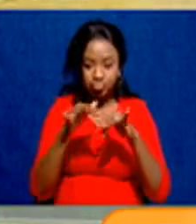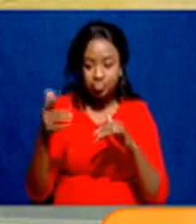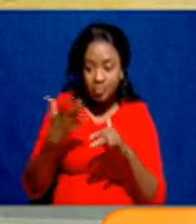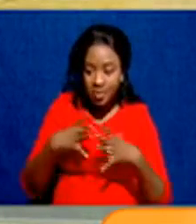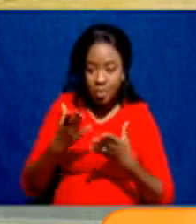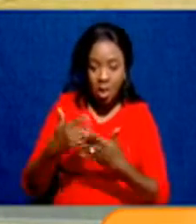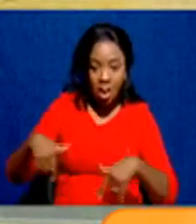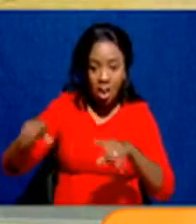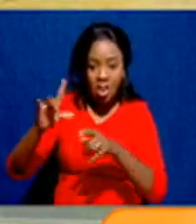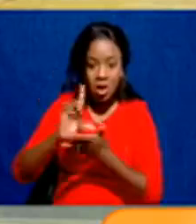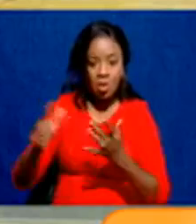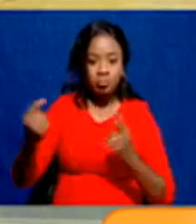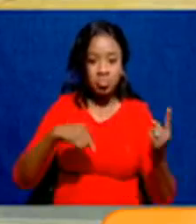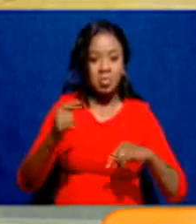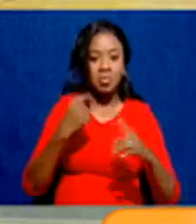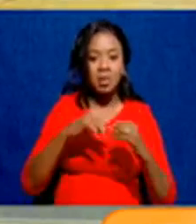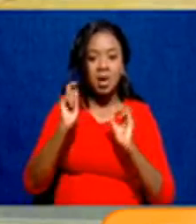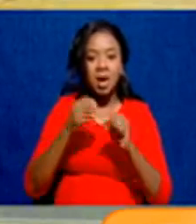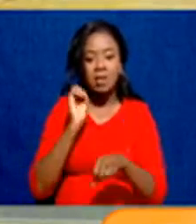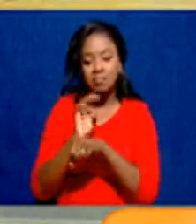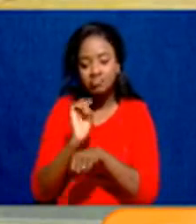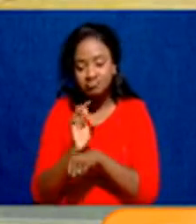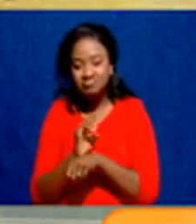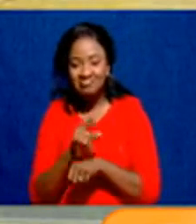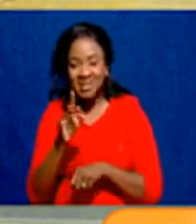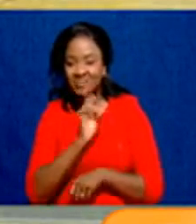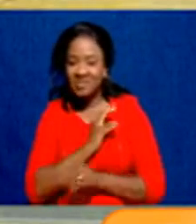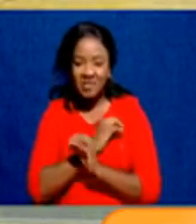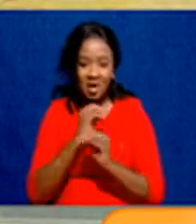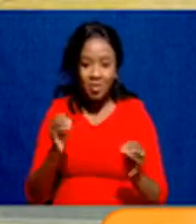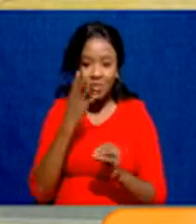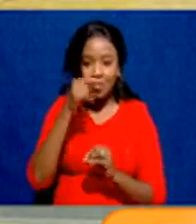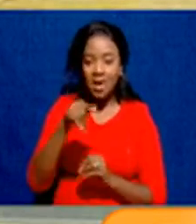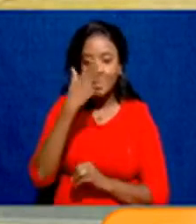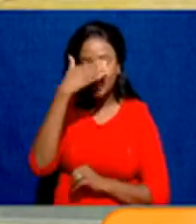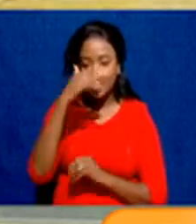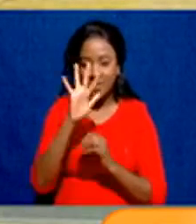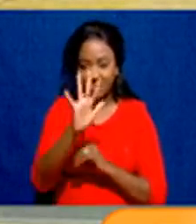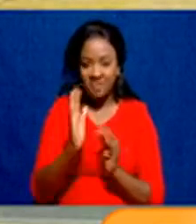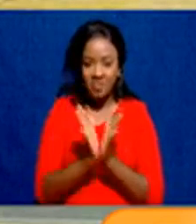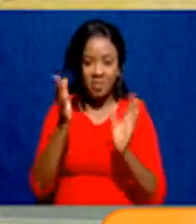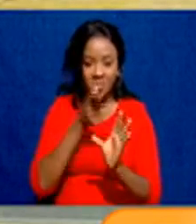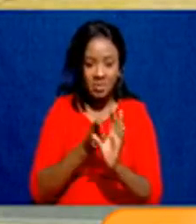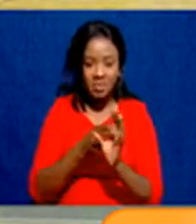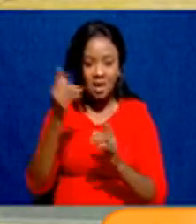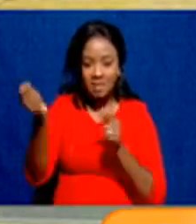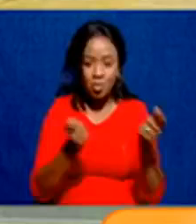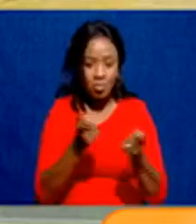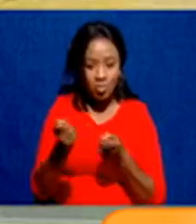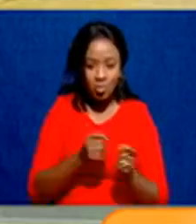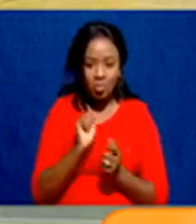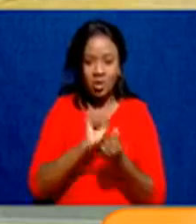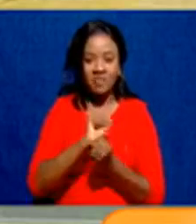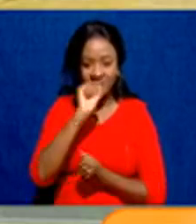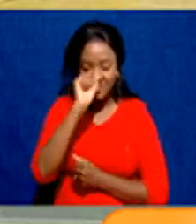local community to demystify the fears. The 5 days of public participation brought together 13